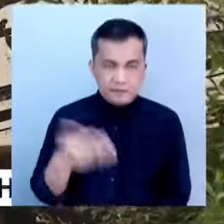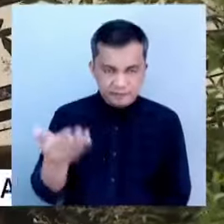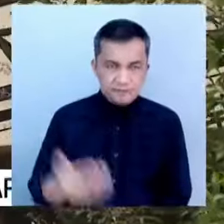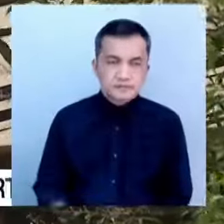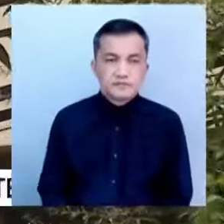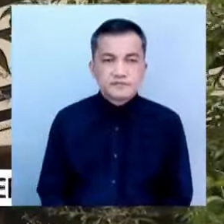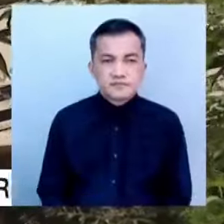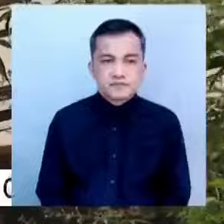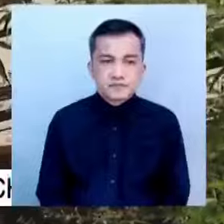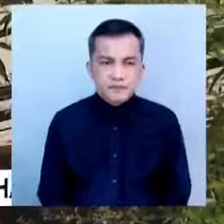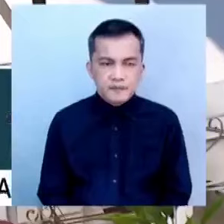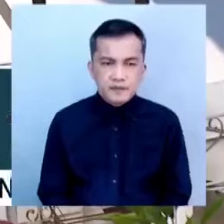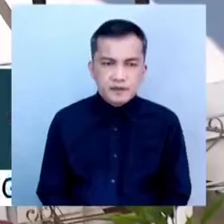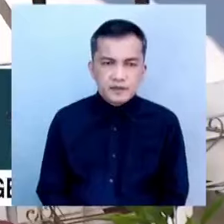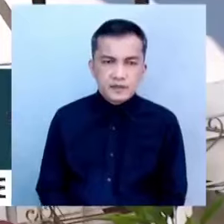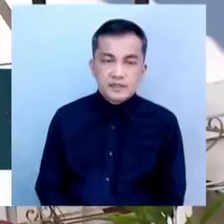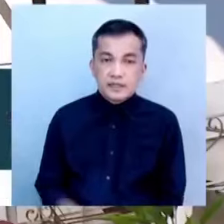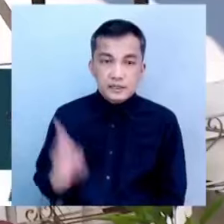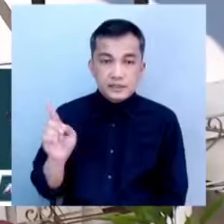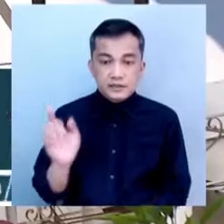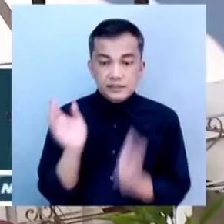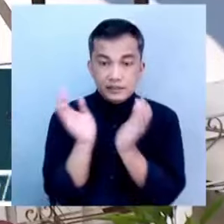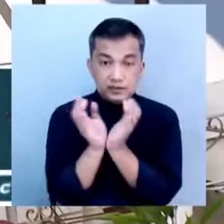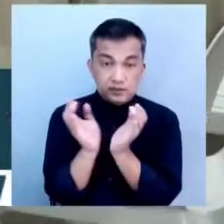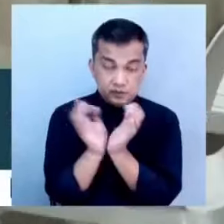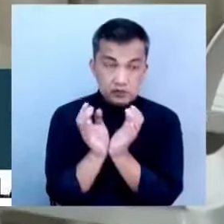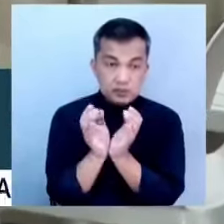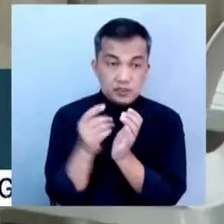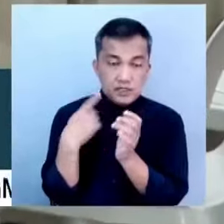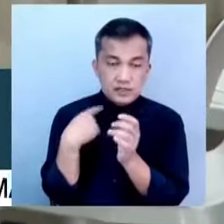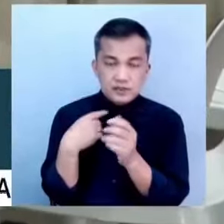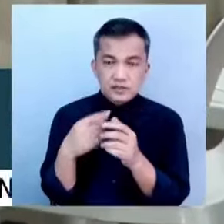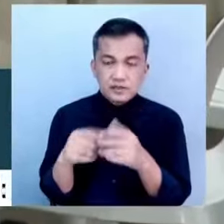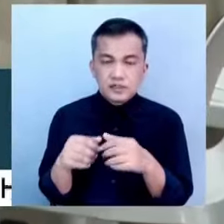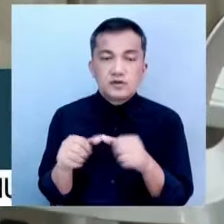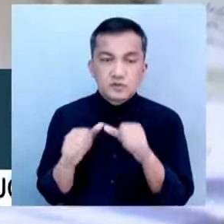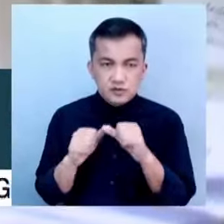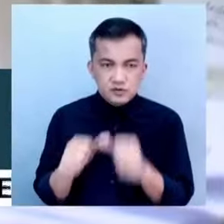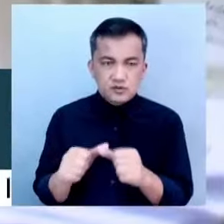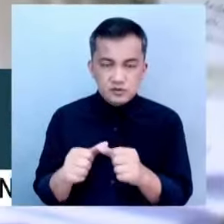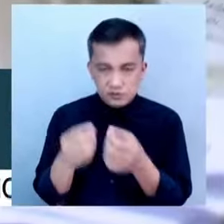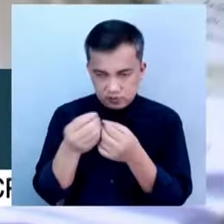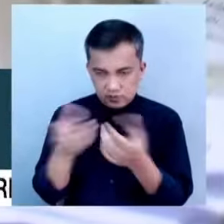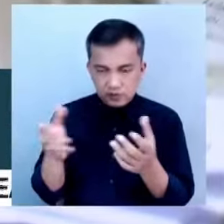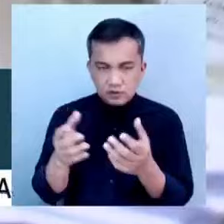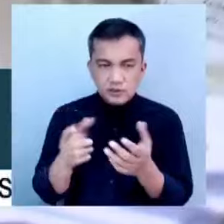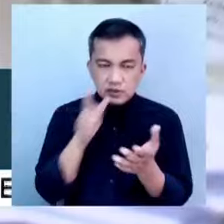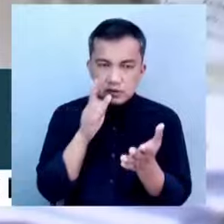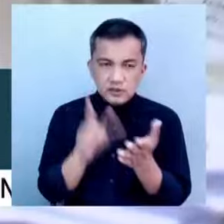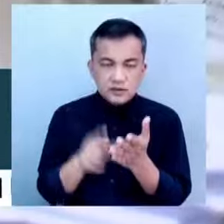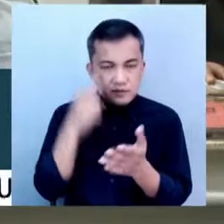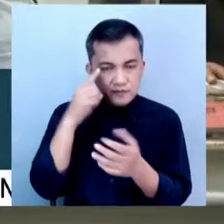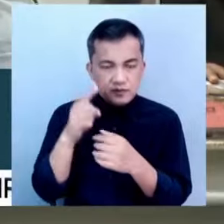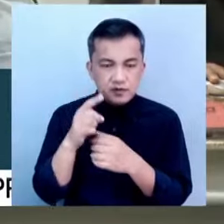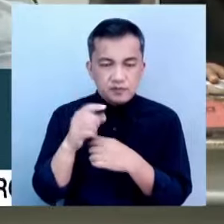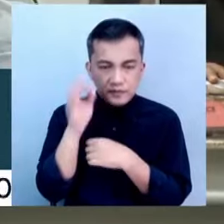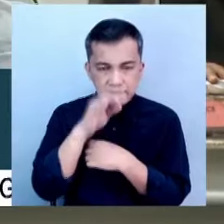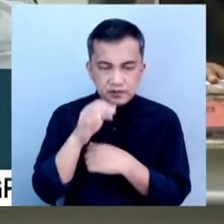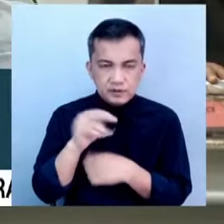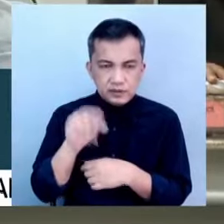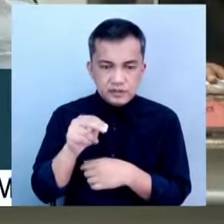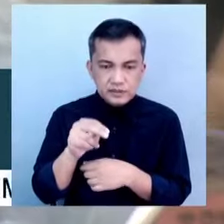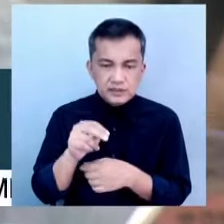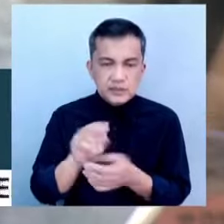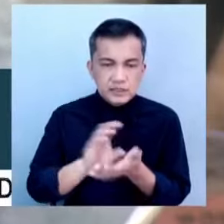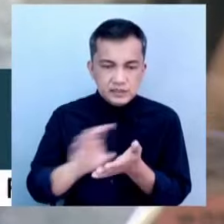The Department of Social Welfare and Development has resumed the issuance of guarantee letters for Filipinos in need of cash aid for